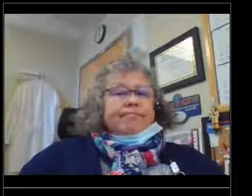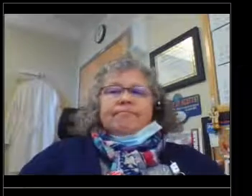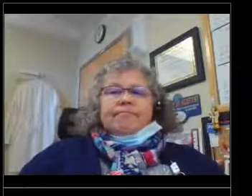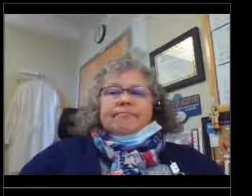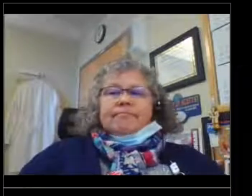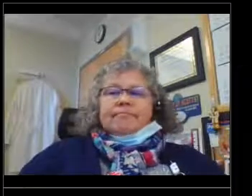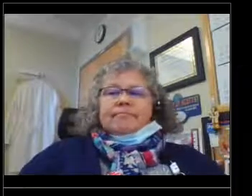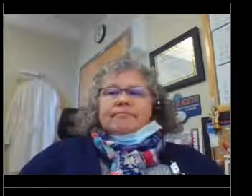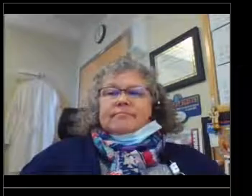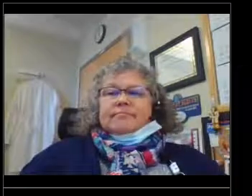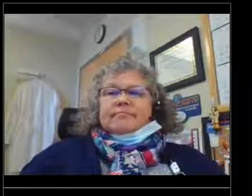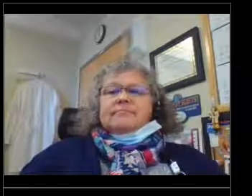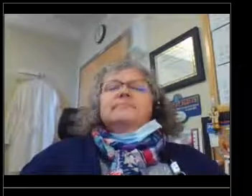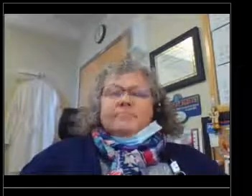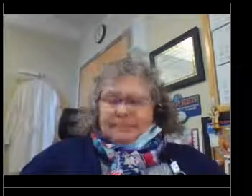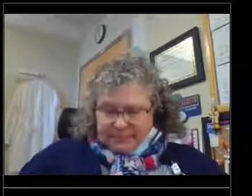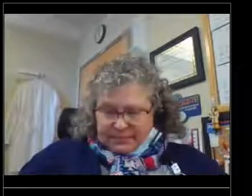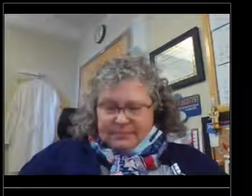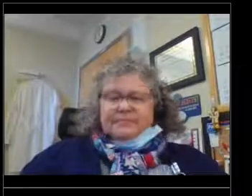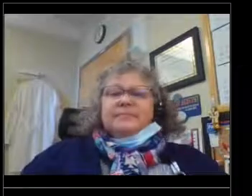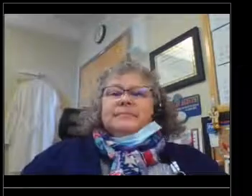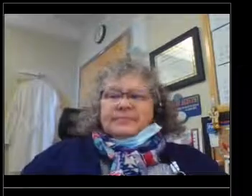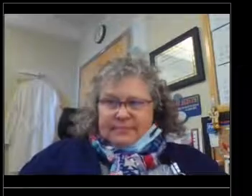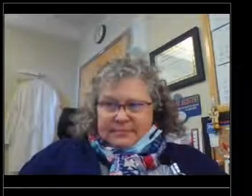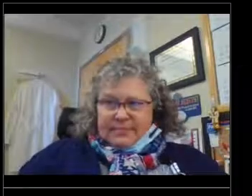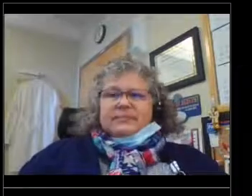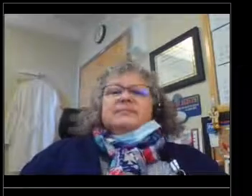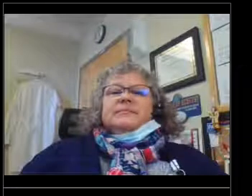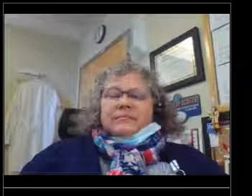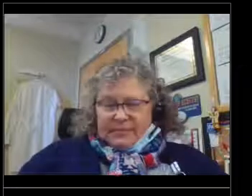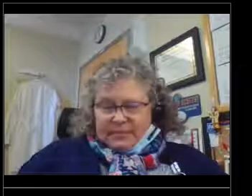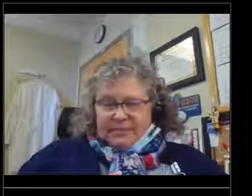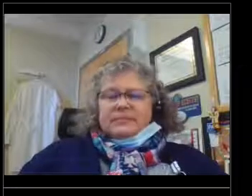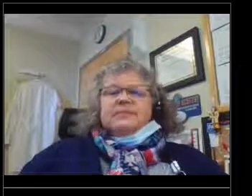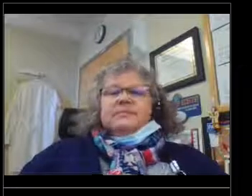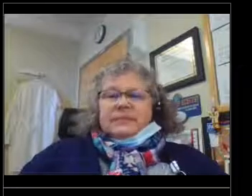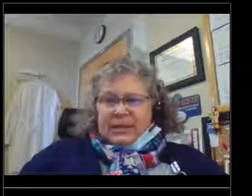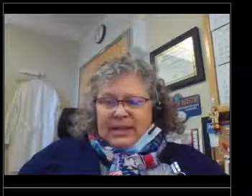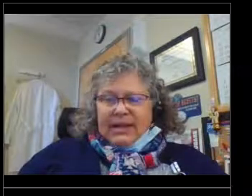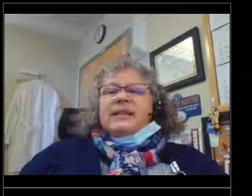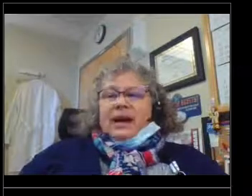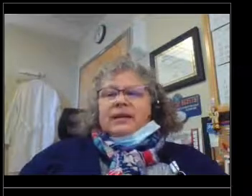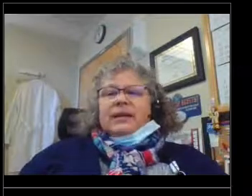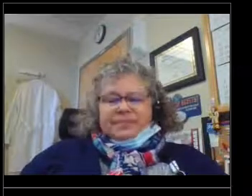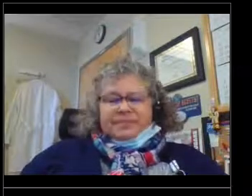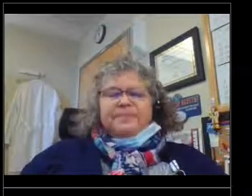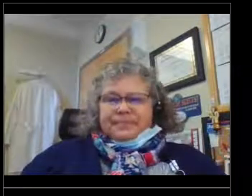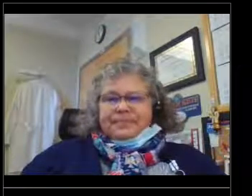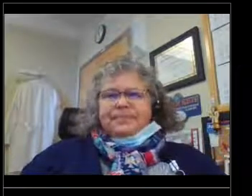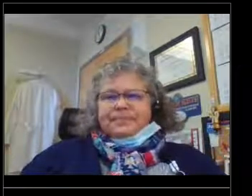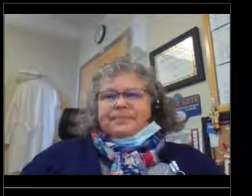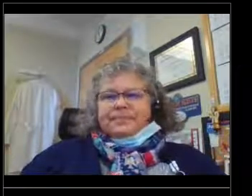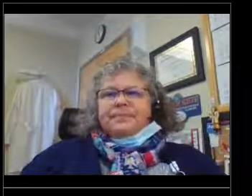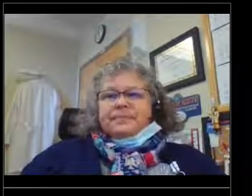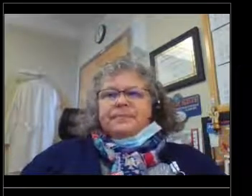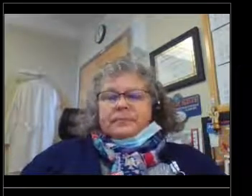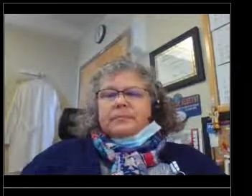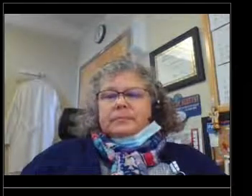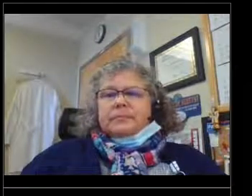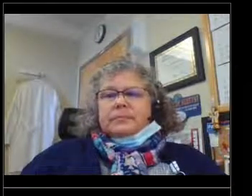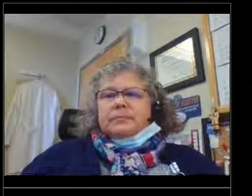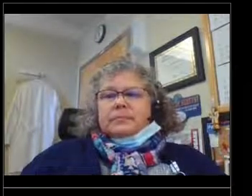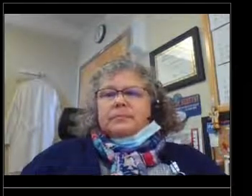hire 3 doctors, right? And maybe only one of them is going to be the supervising physician. Yeah, I mean, exactly. I think that's the